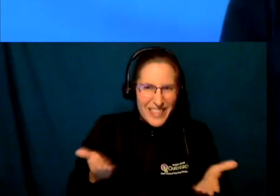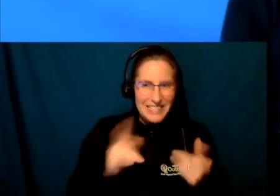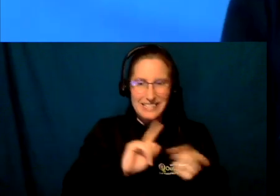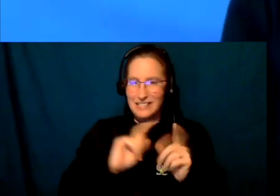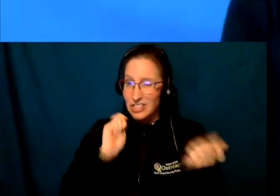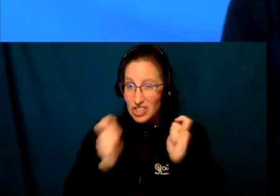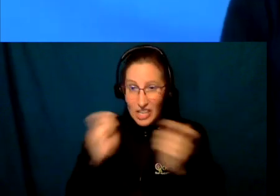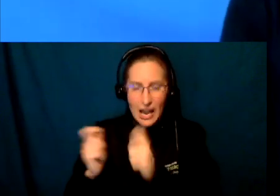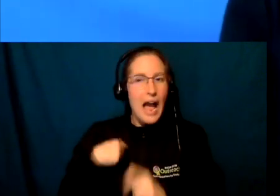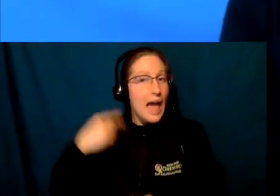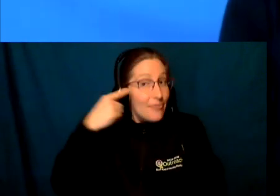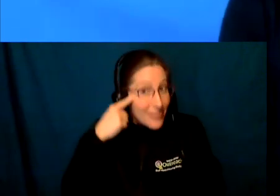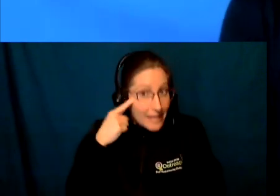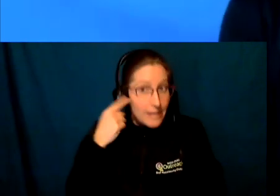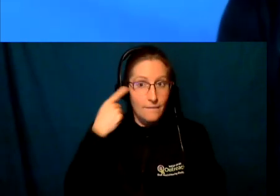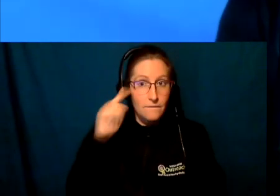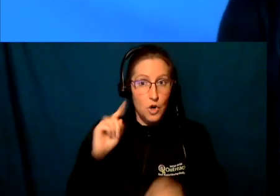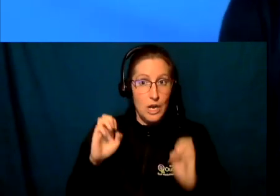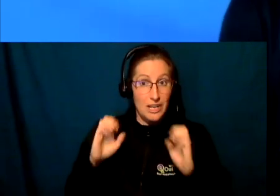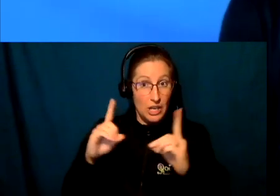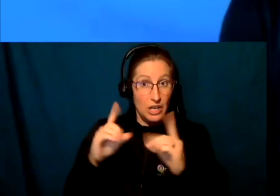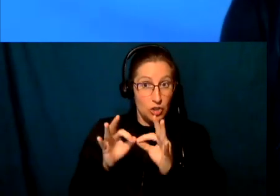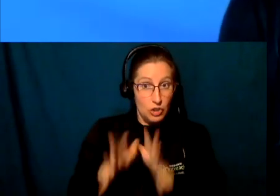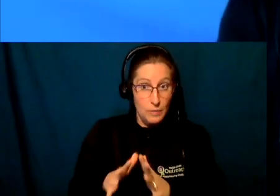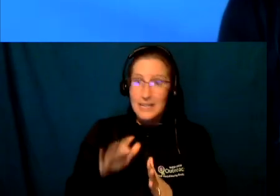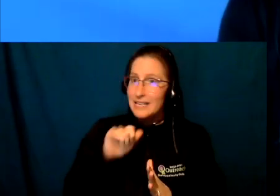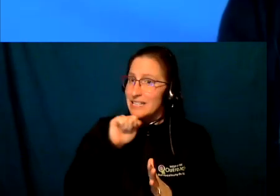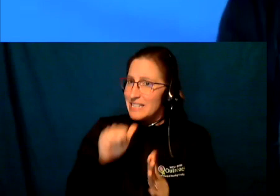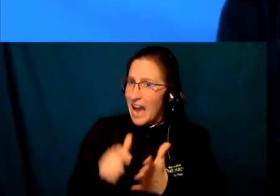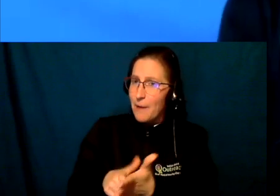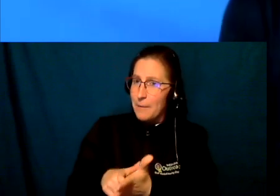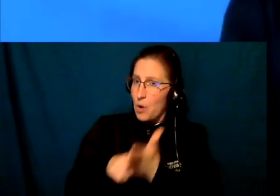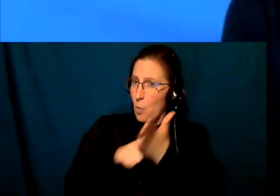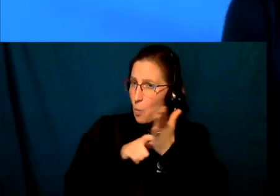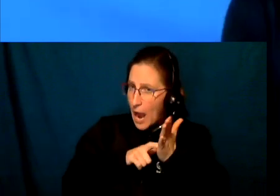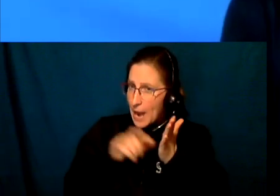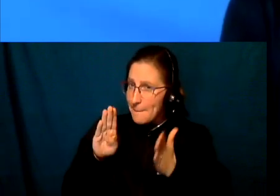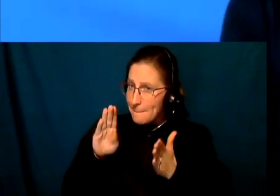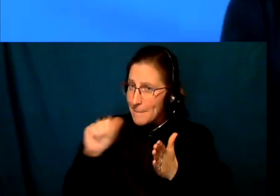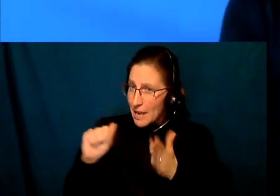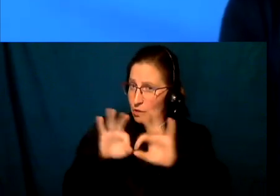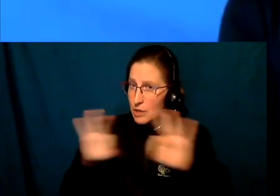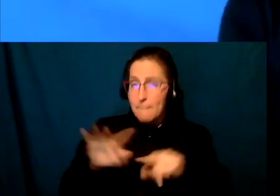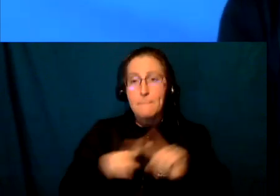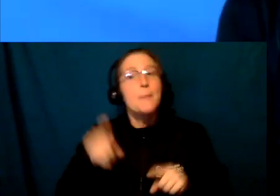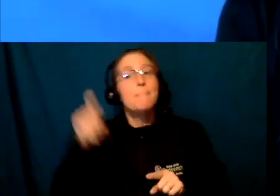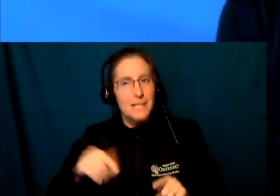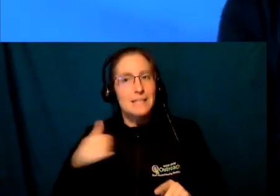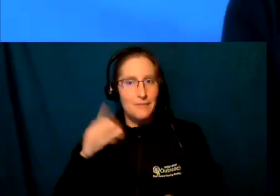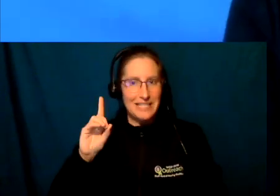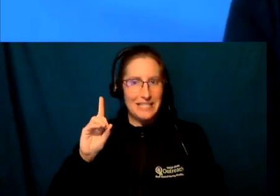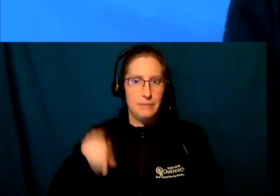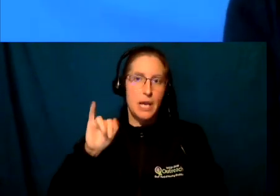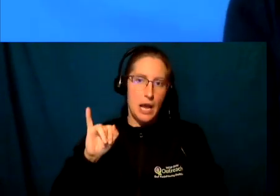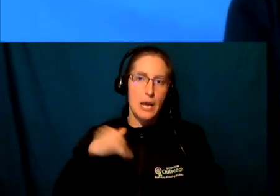think for educational interpreters, you're not required to have a bachelor's degree, but you are required to have your DPI